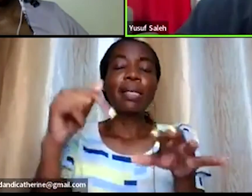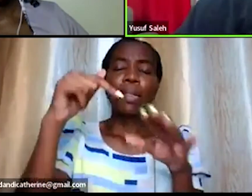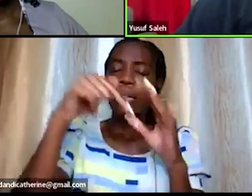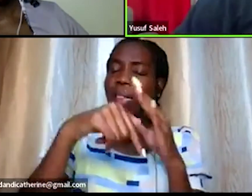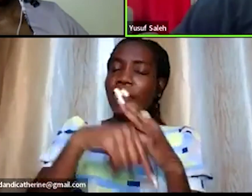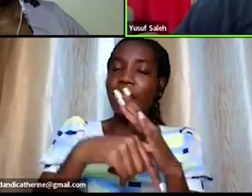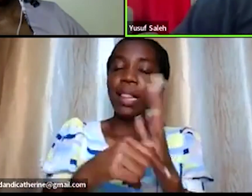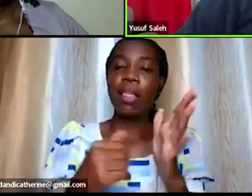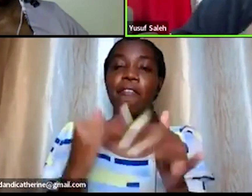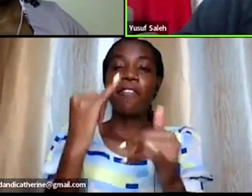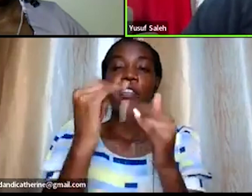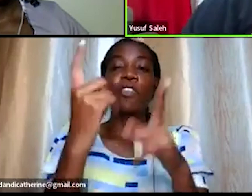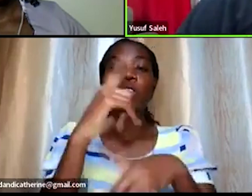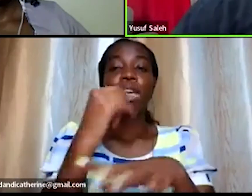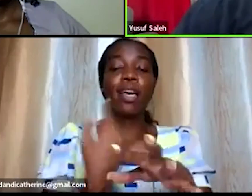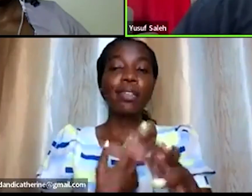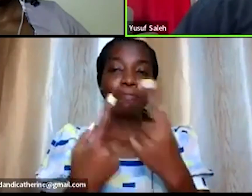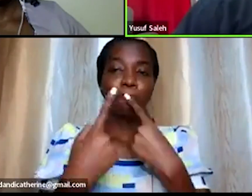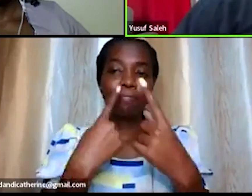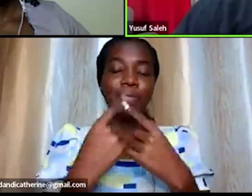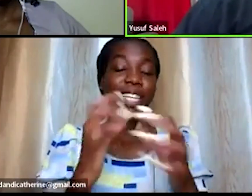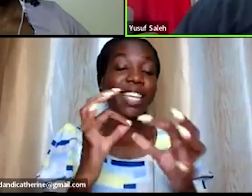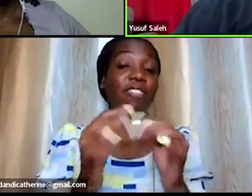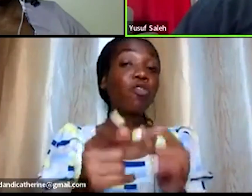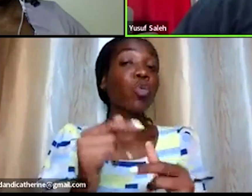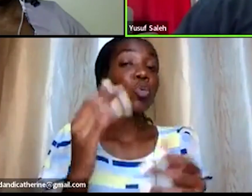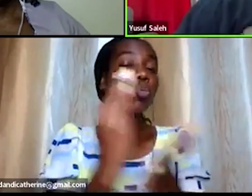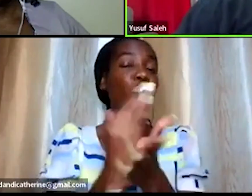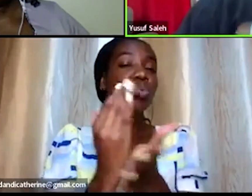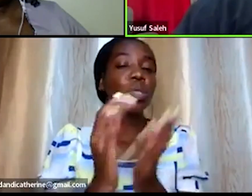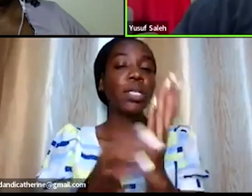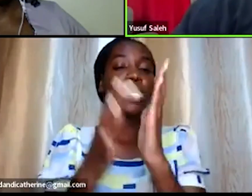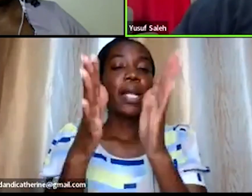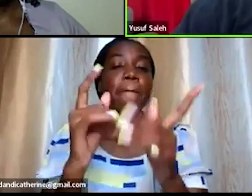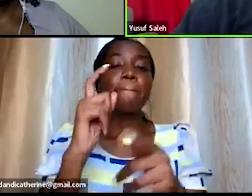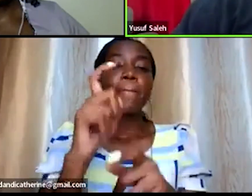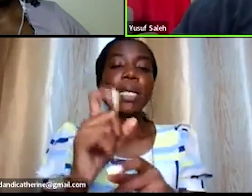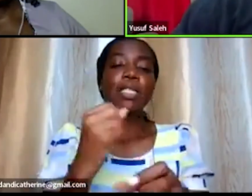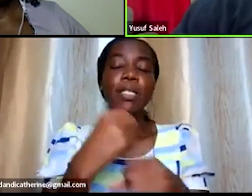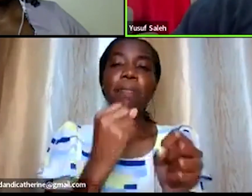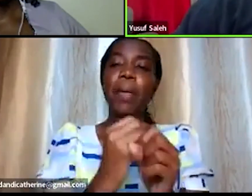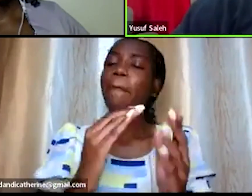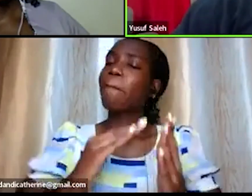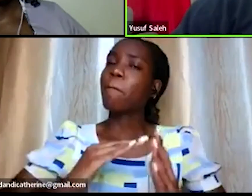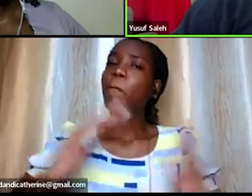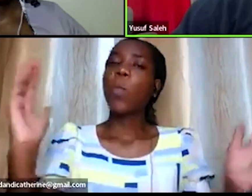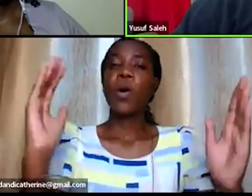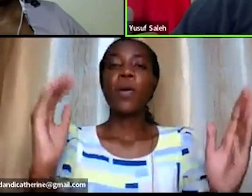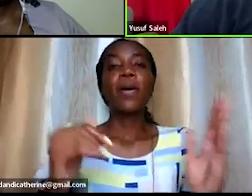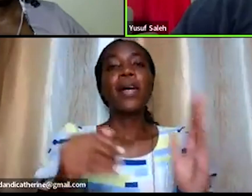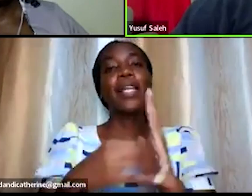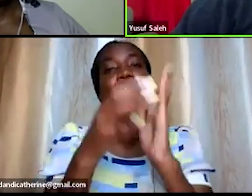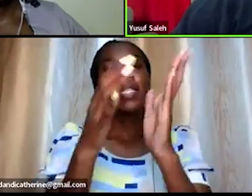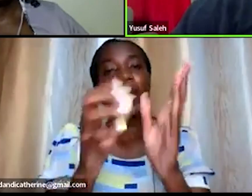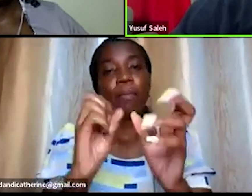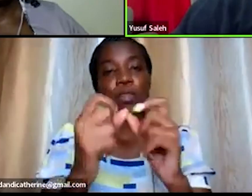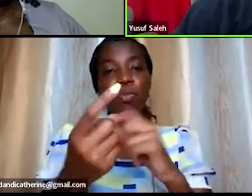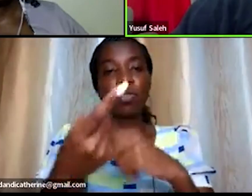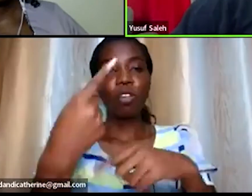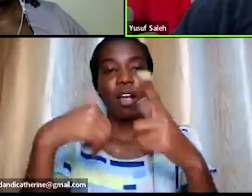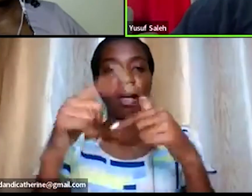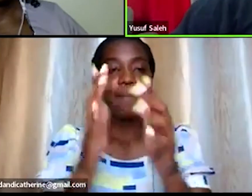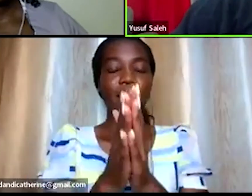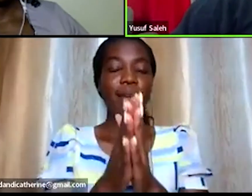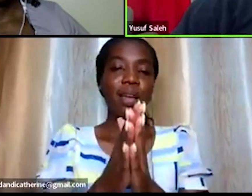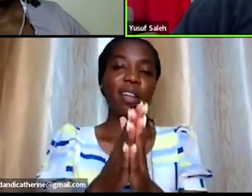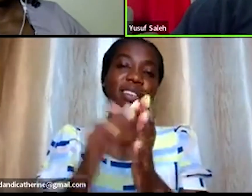end of the day, we are saying, if you're a true leader, you have to create more leaders that can come and fit